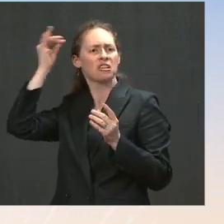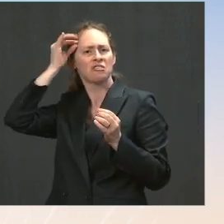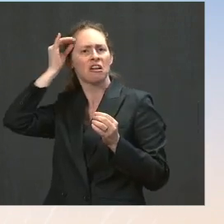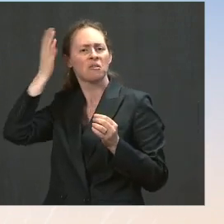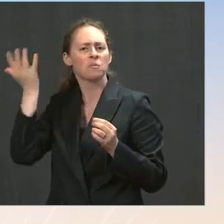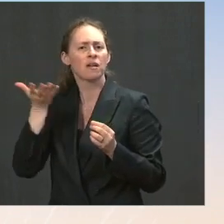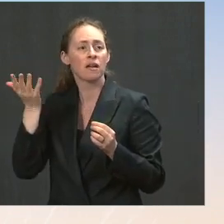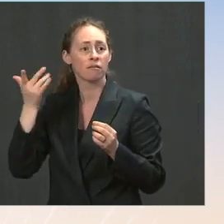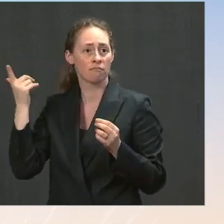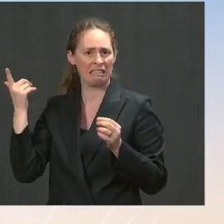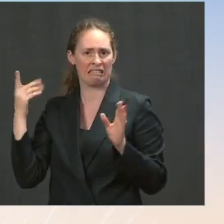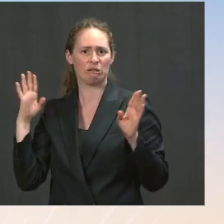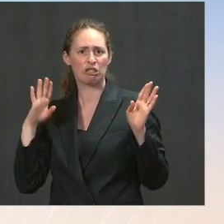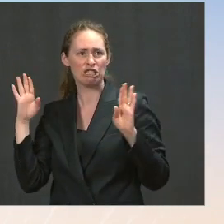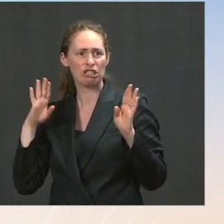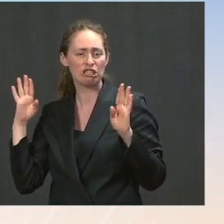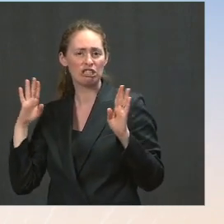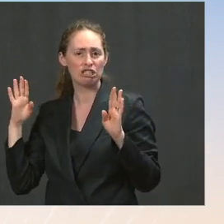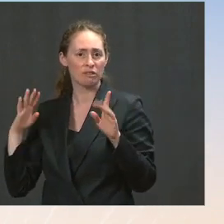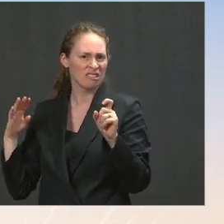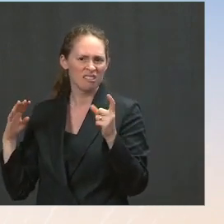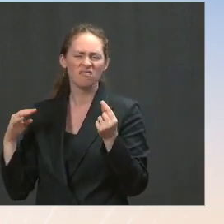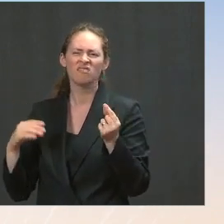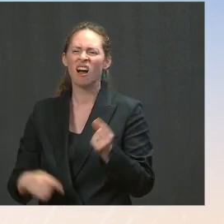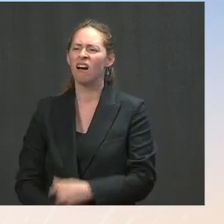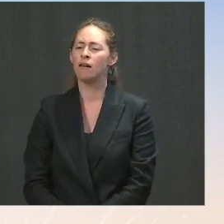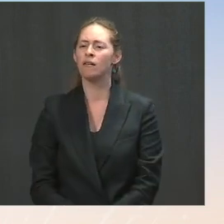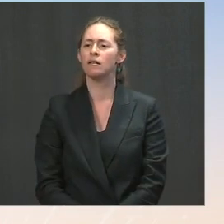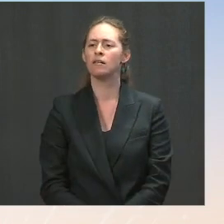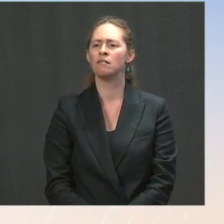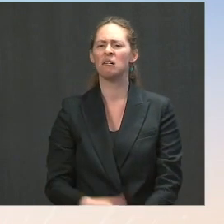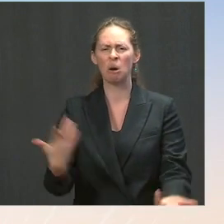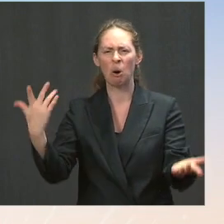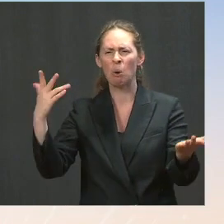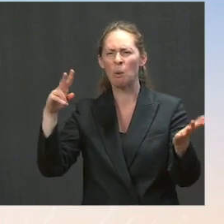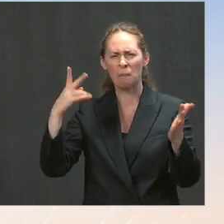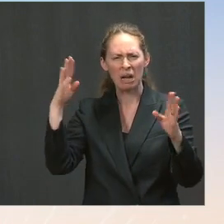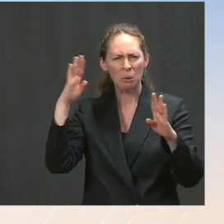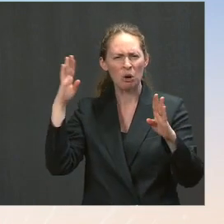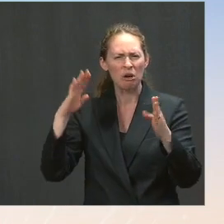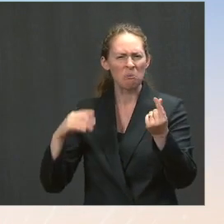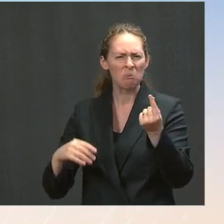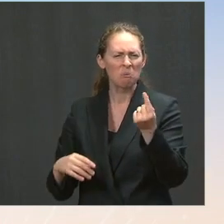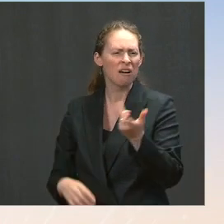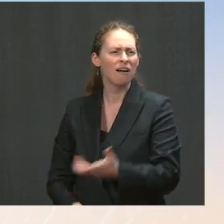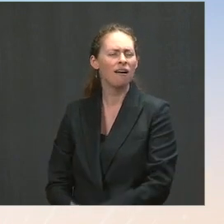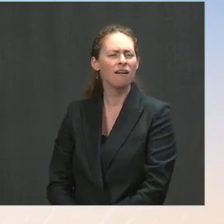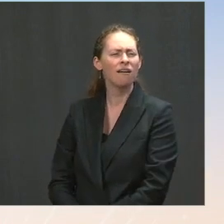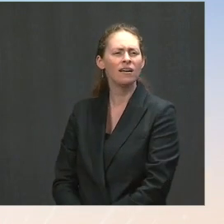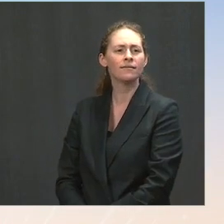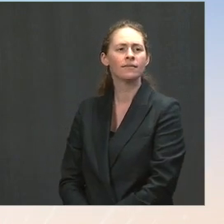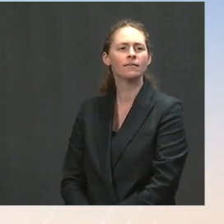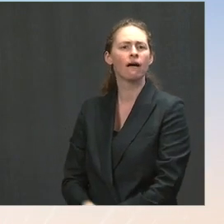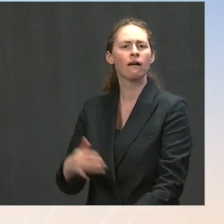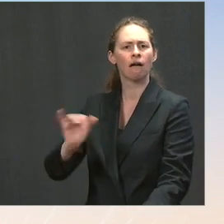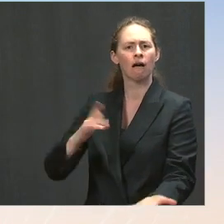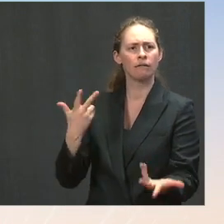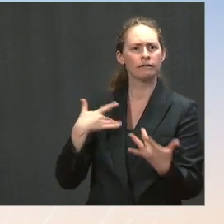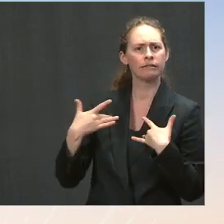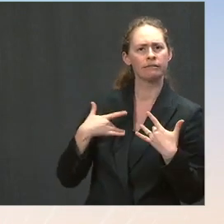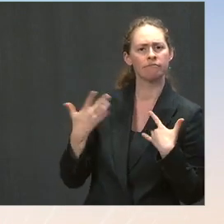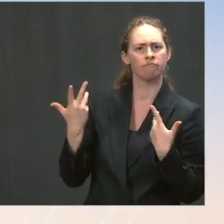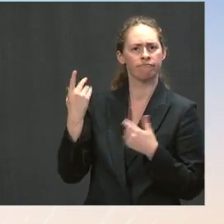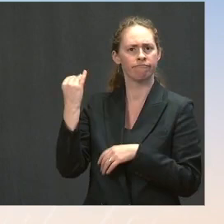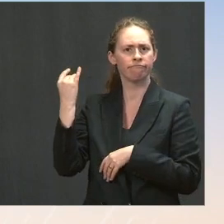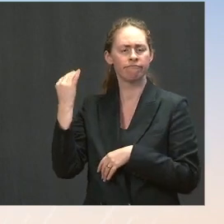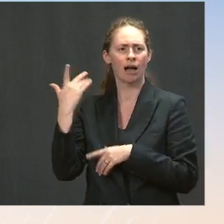told about this latest guidance? Concerned in what way? Concerned about, how this will impact the administration's ability to perhaps vaccinate